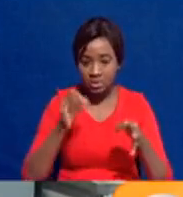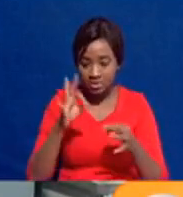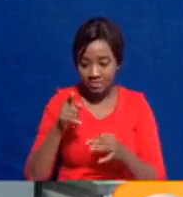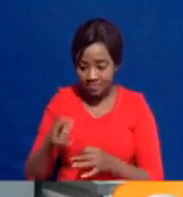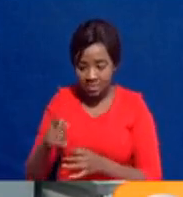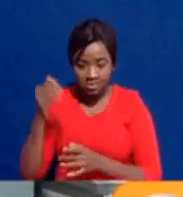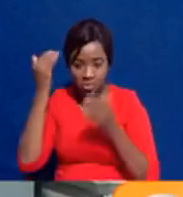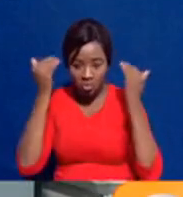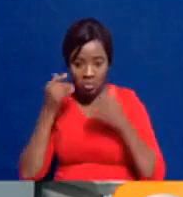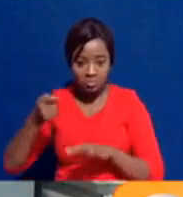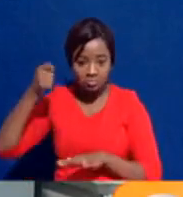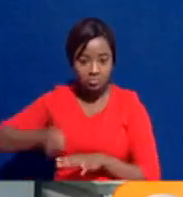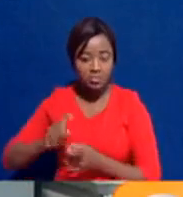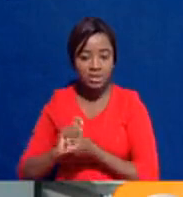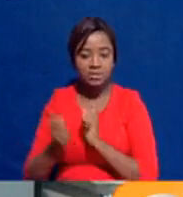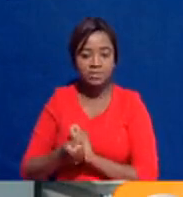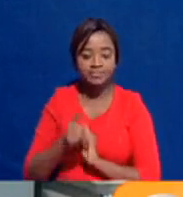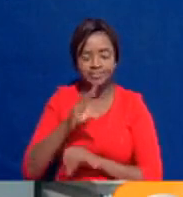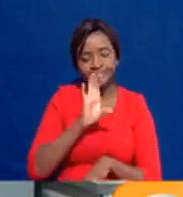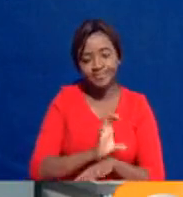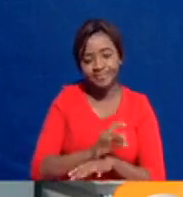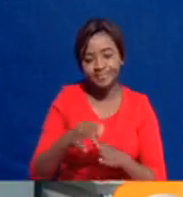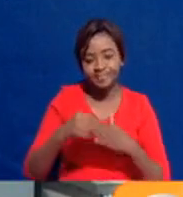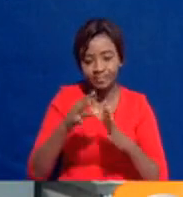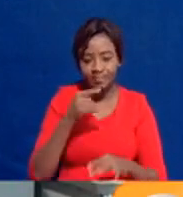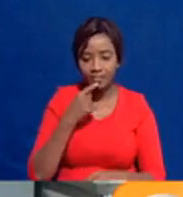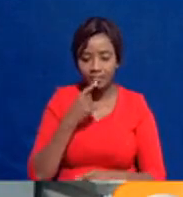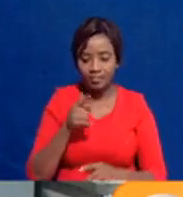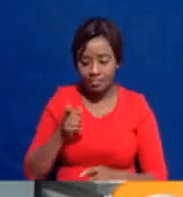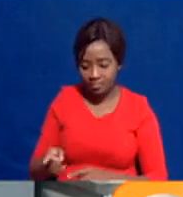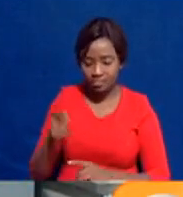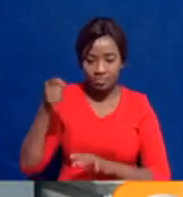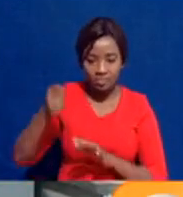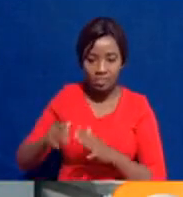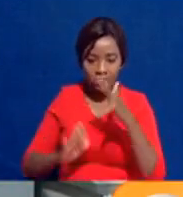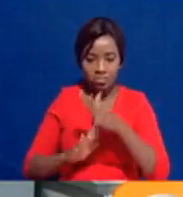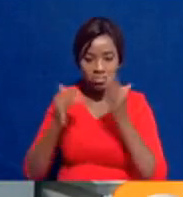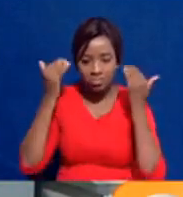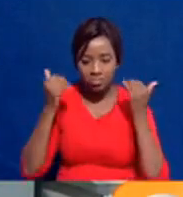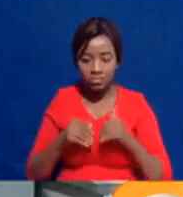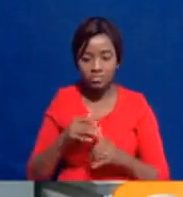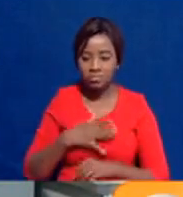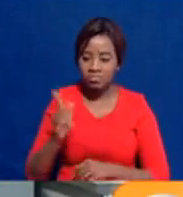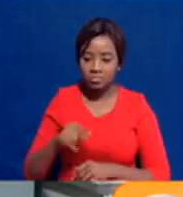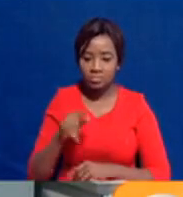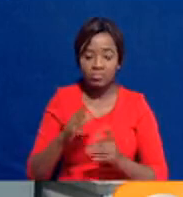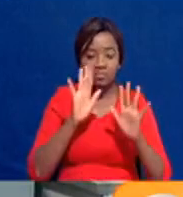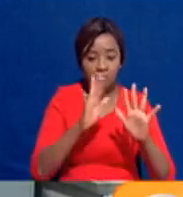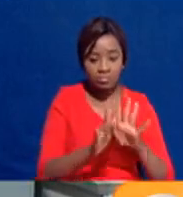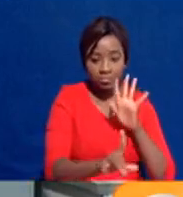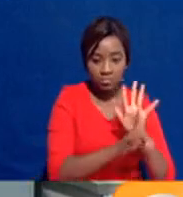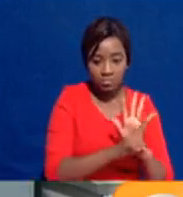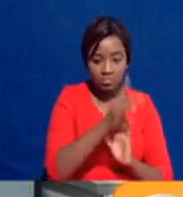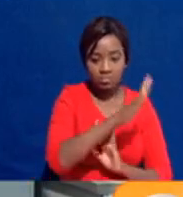LGBTQ reversed. The church leaders continued to condemn the Supreme Court judgment and called on the National Assembly to enact legislation that